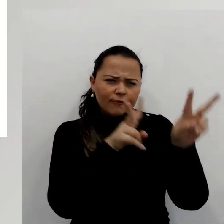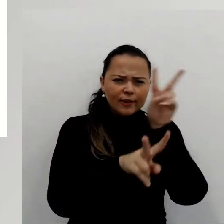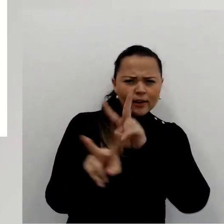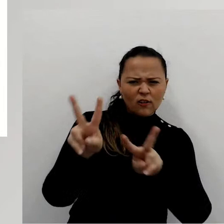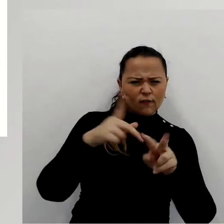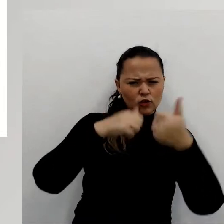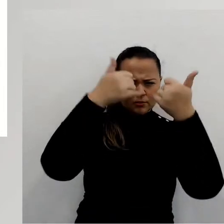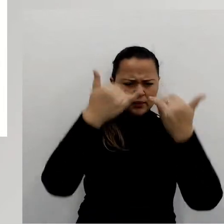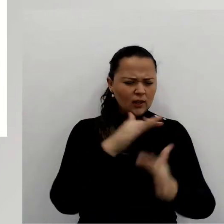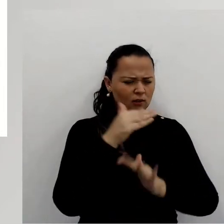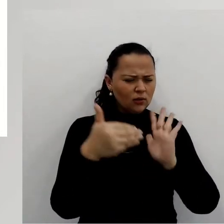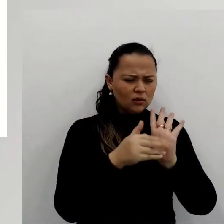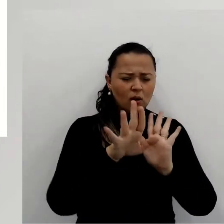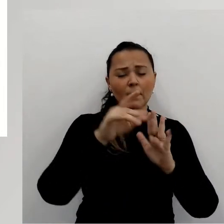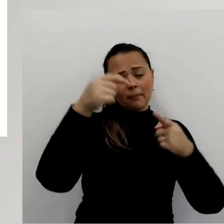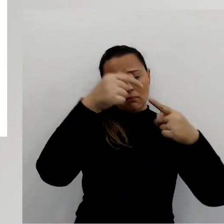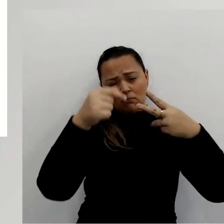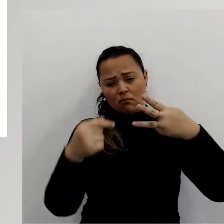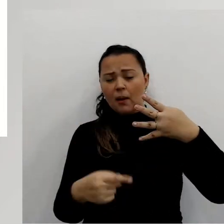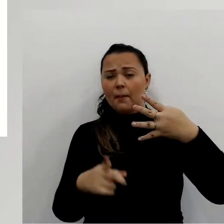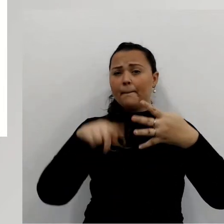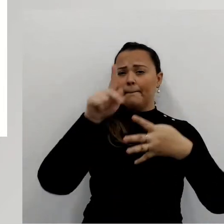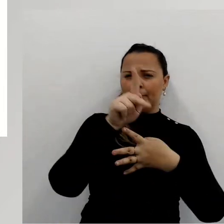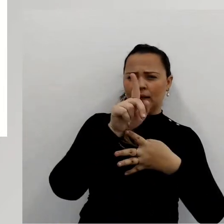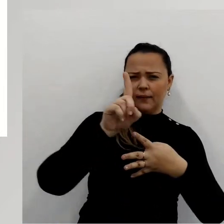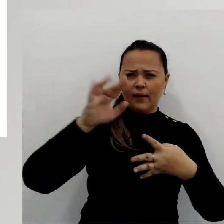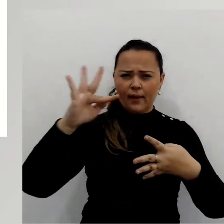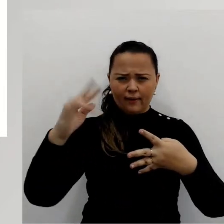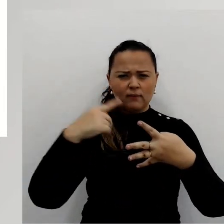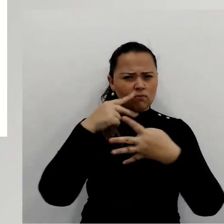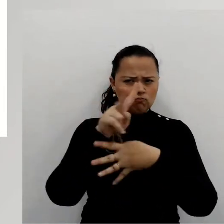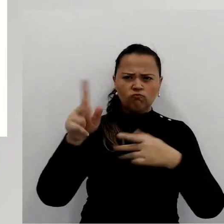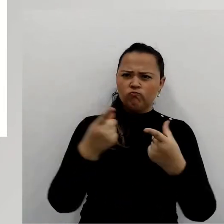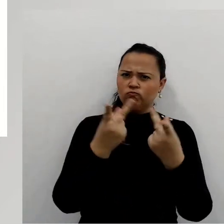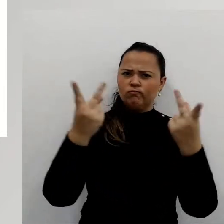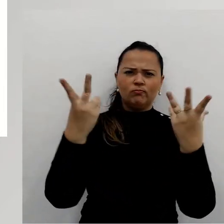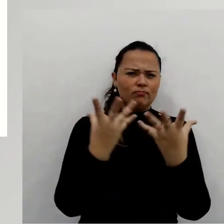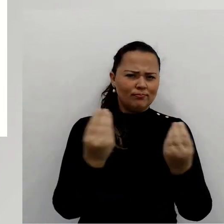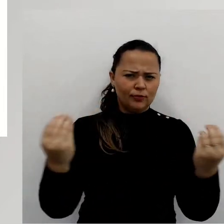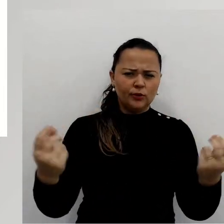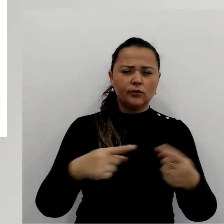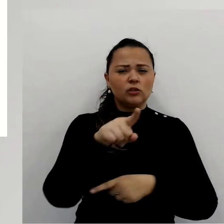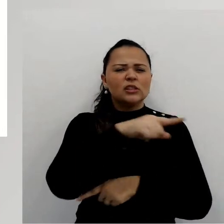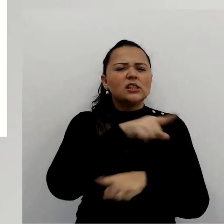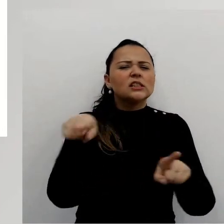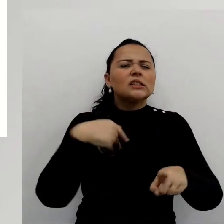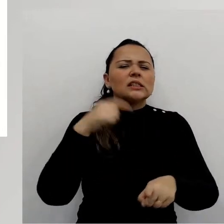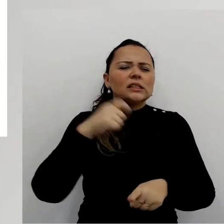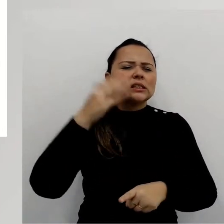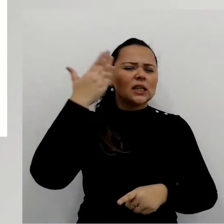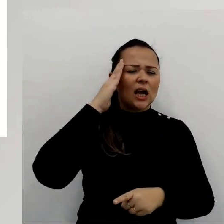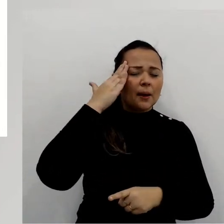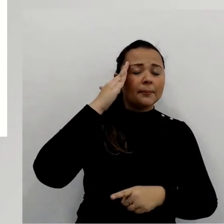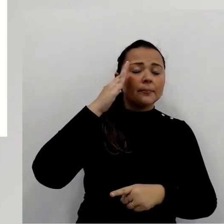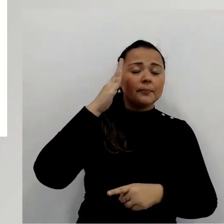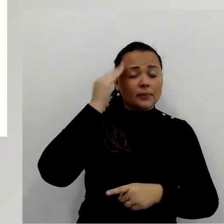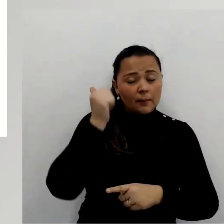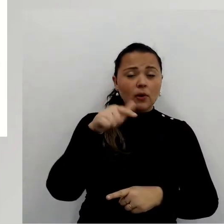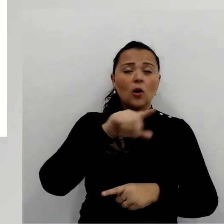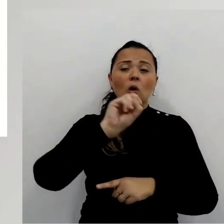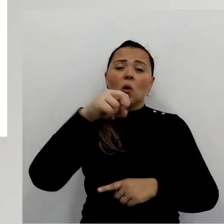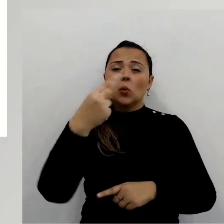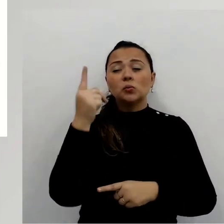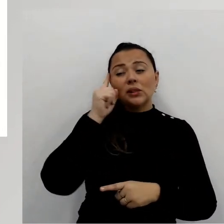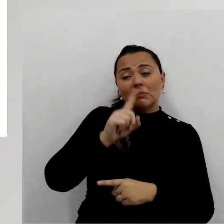PDFX, a lot of the work that the Ghent Work Group is doing. And if you're not familiar with the Ghent Work Group, I know there are groups in Latin America that are